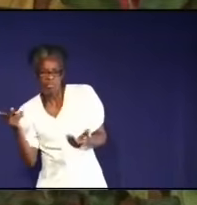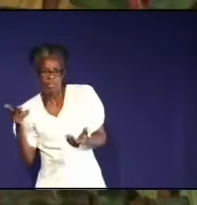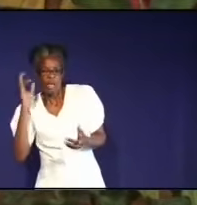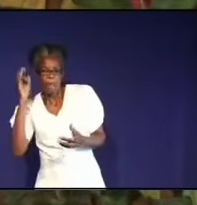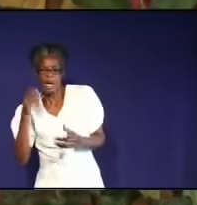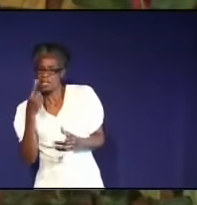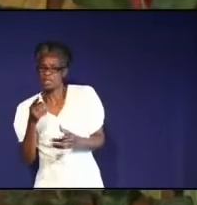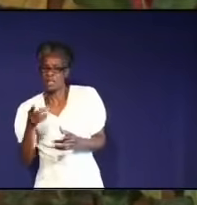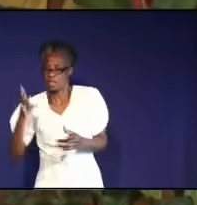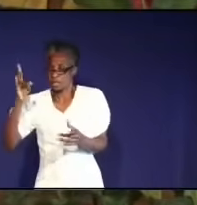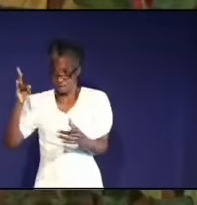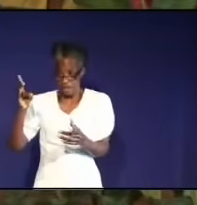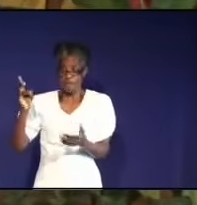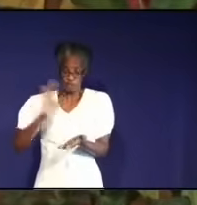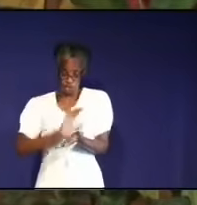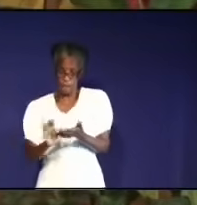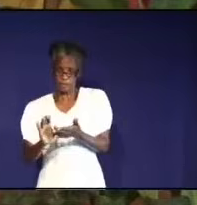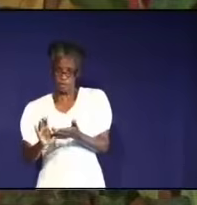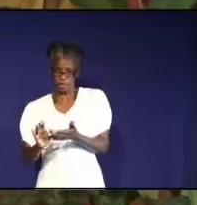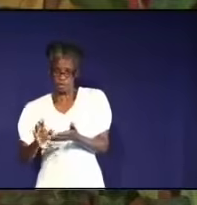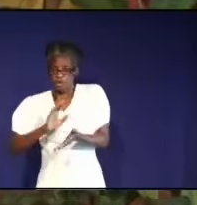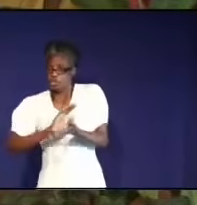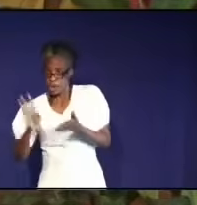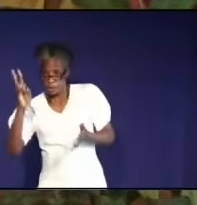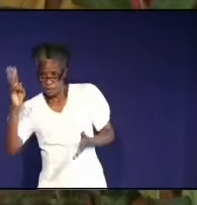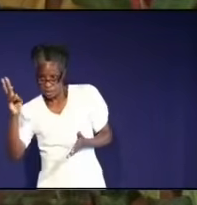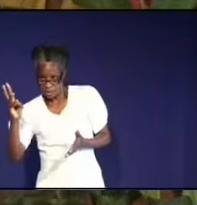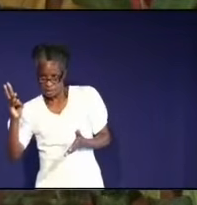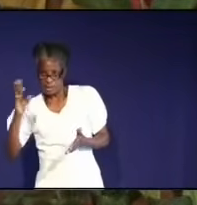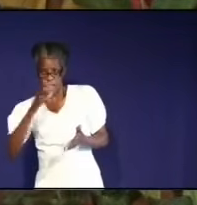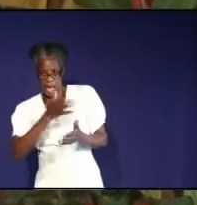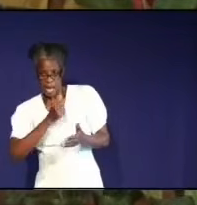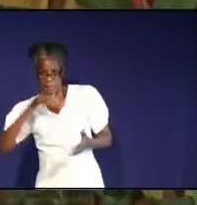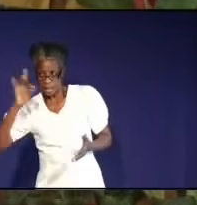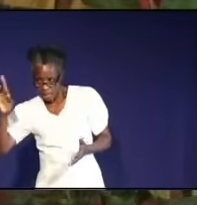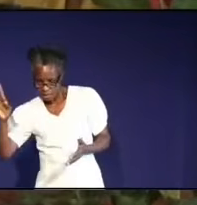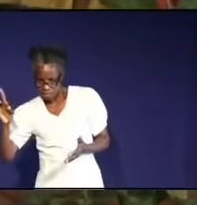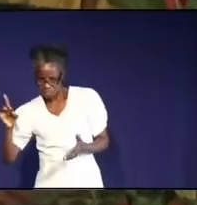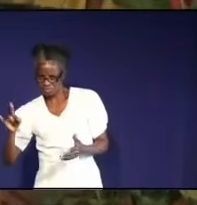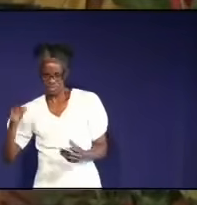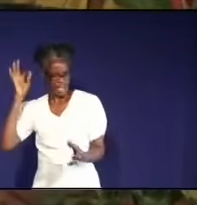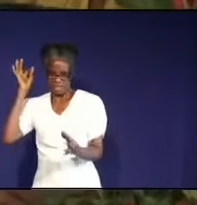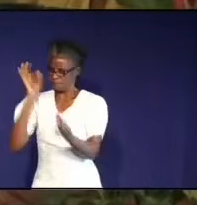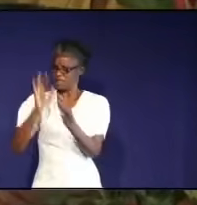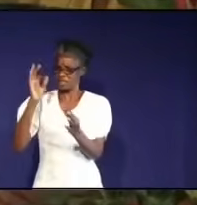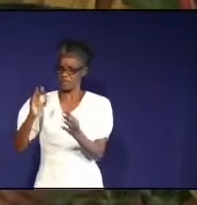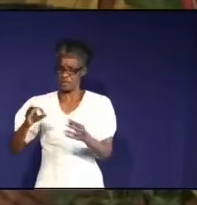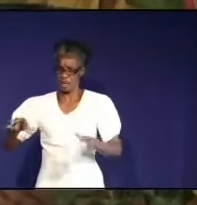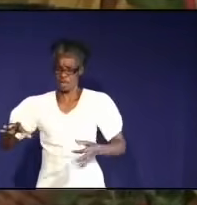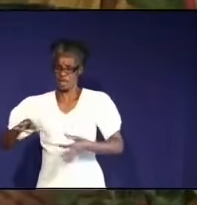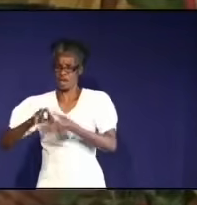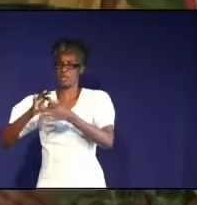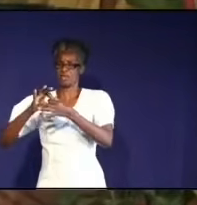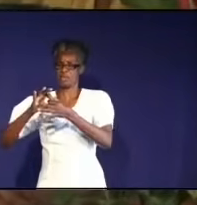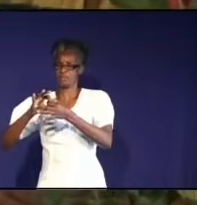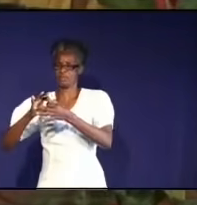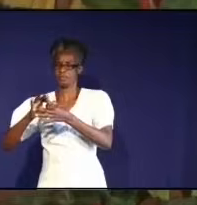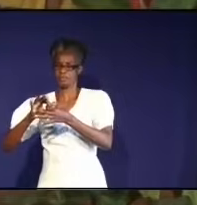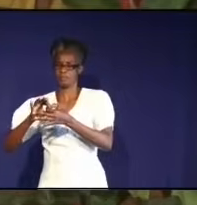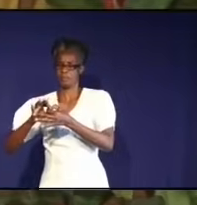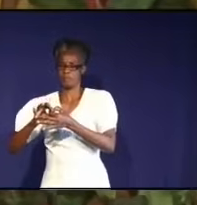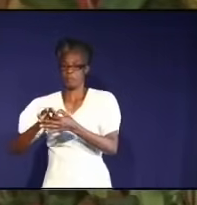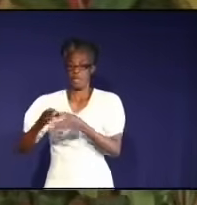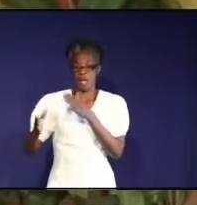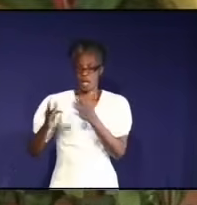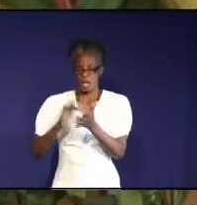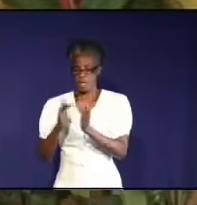the seventh chapter. Chapters 6 and 8 are directly connected. The Bible talks about the